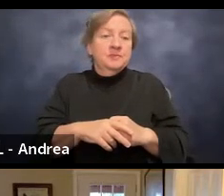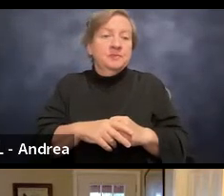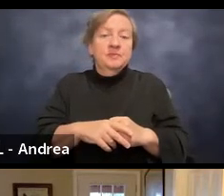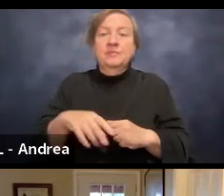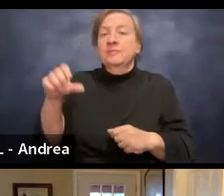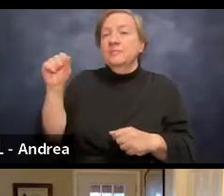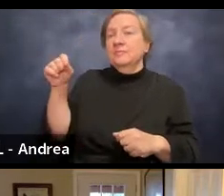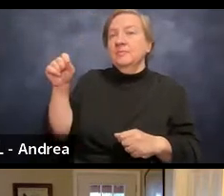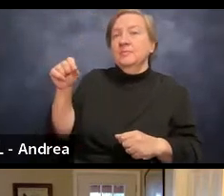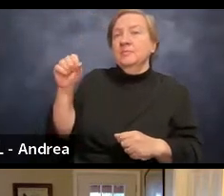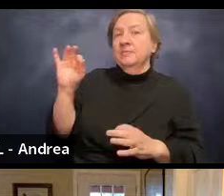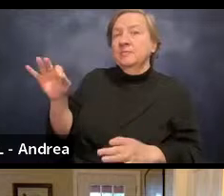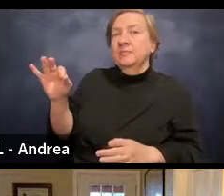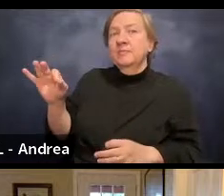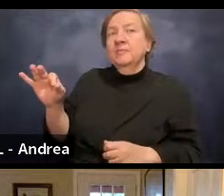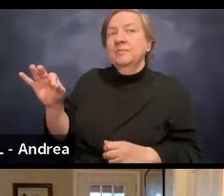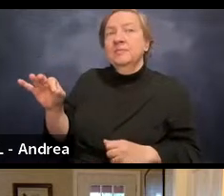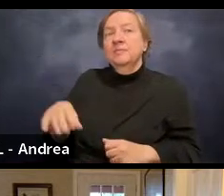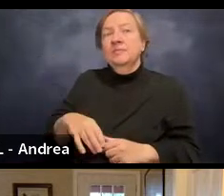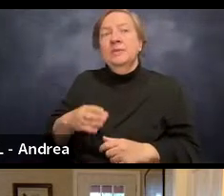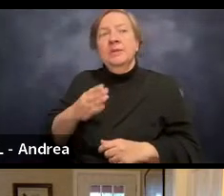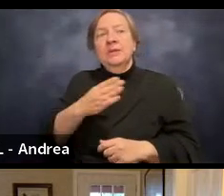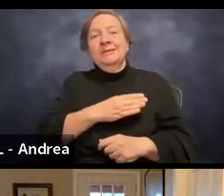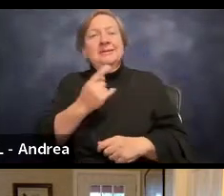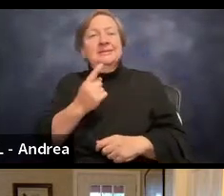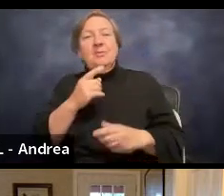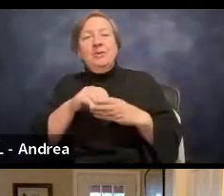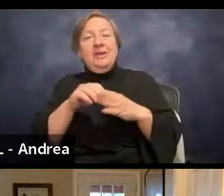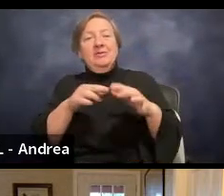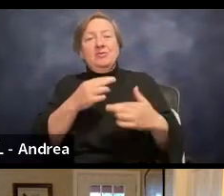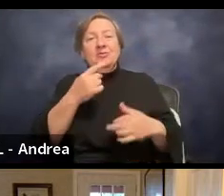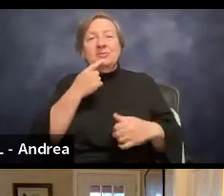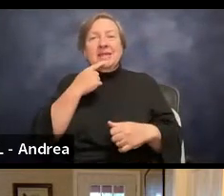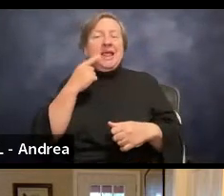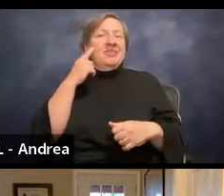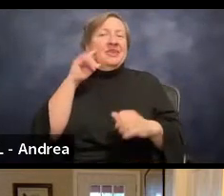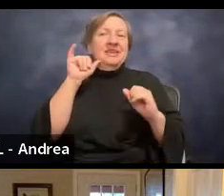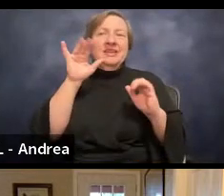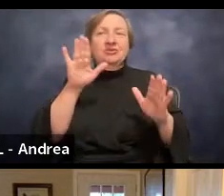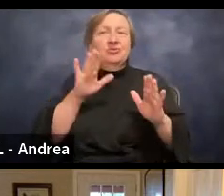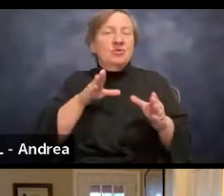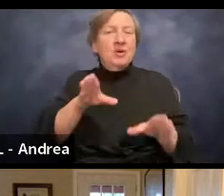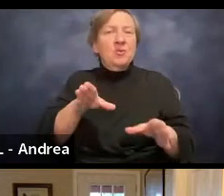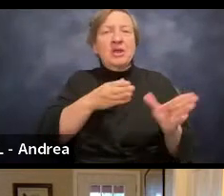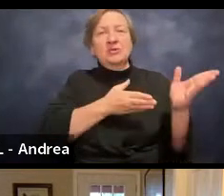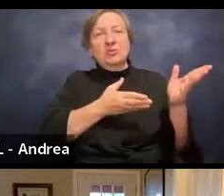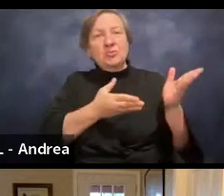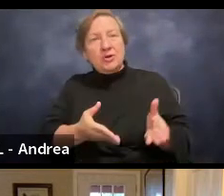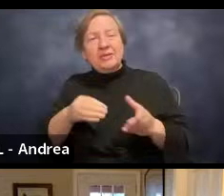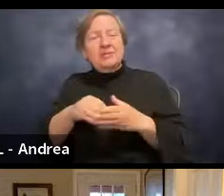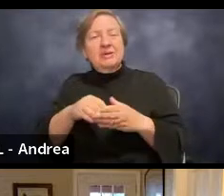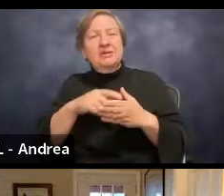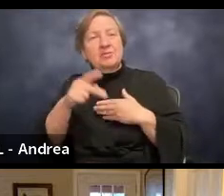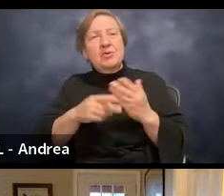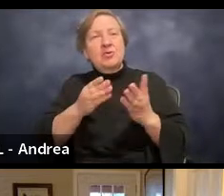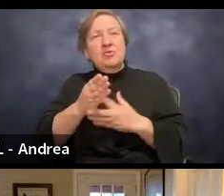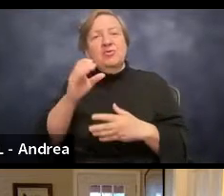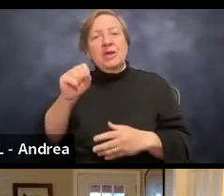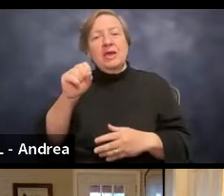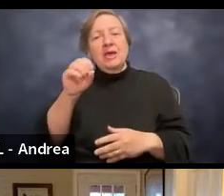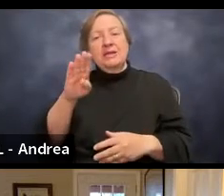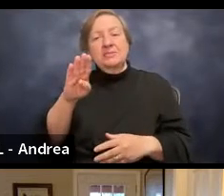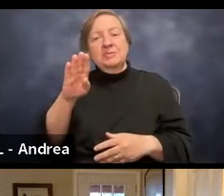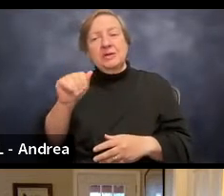Yes. I think that would be a great way to bring them into the program through the SBA Mentor